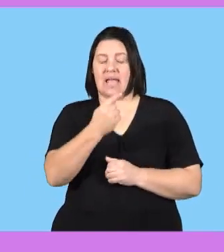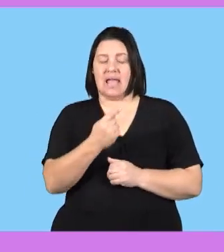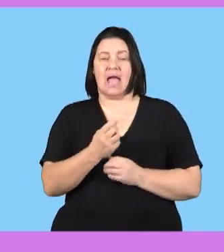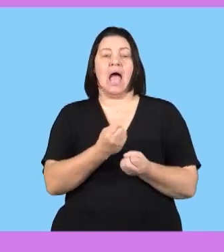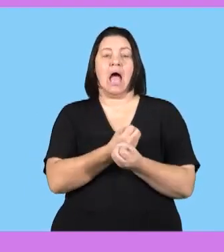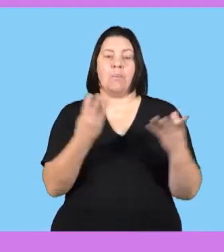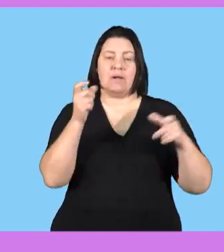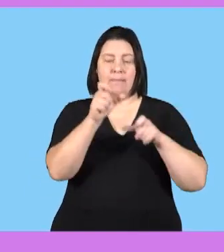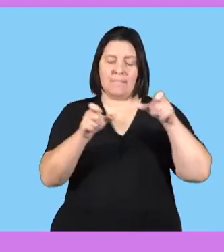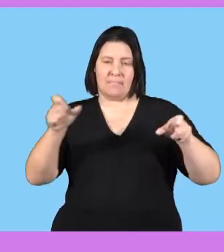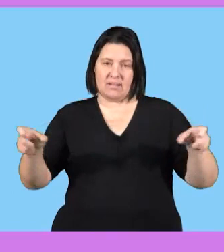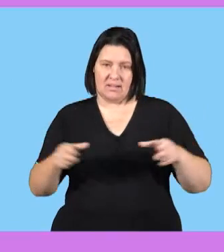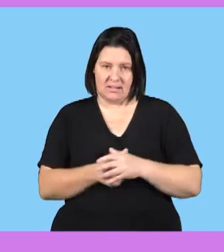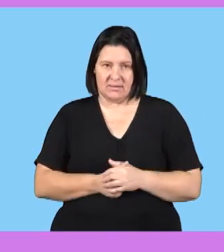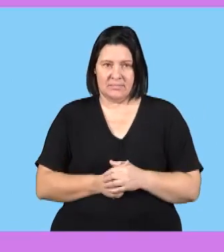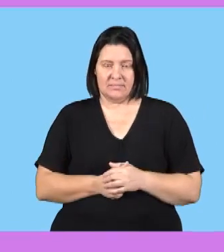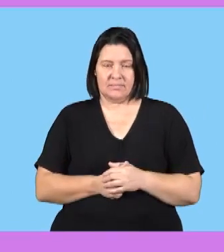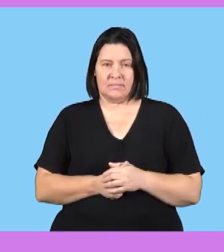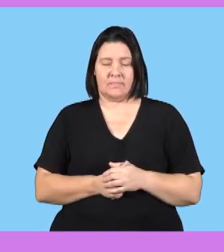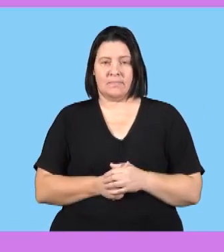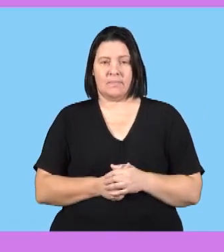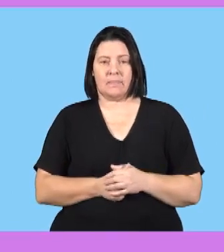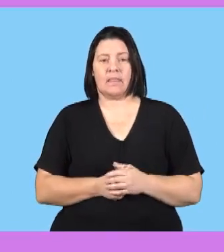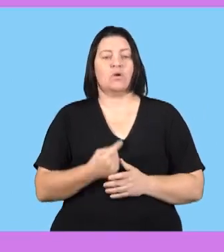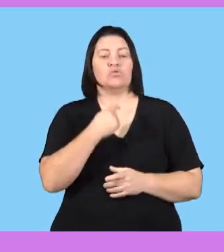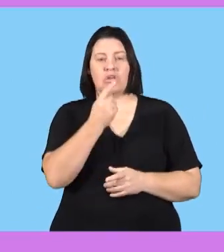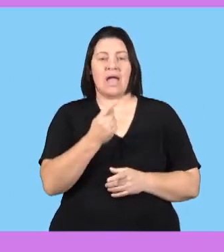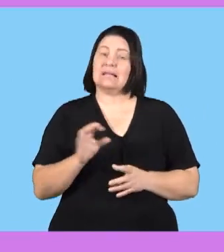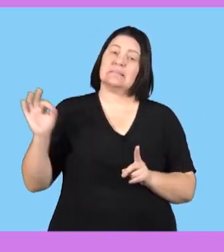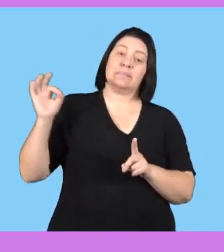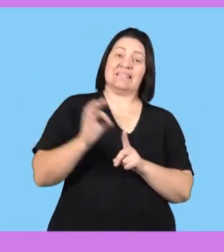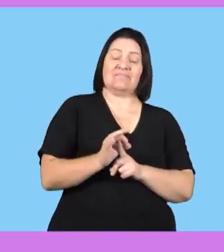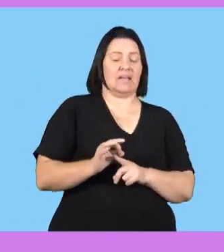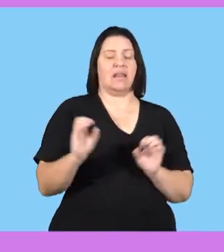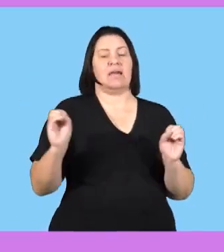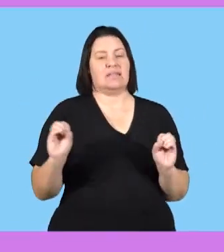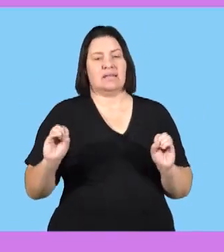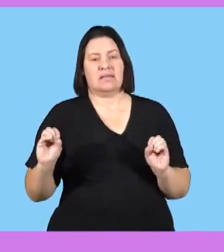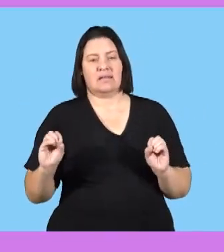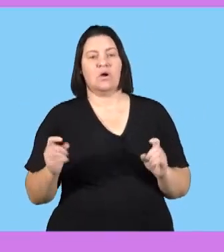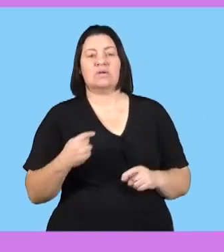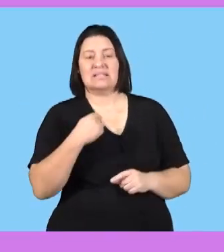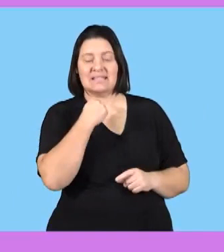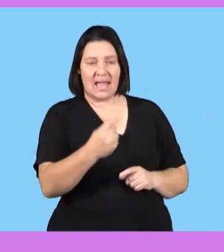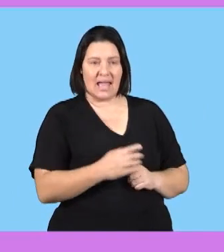just say divide by number of people. We don't become specific, so that